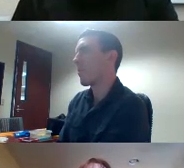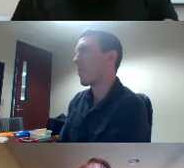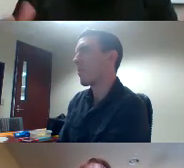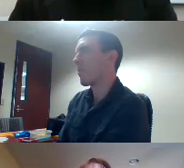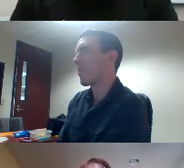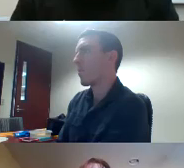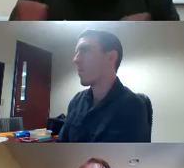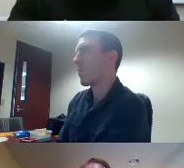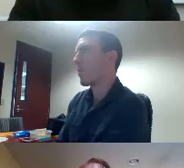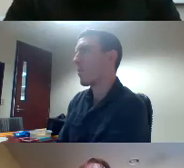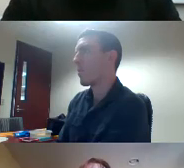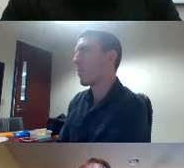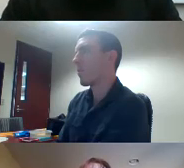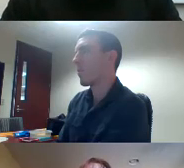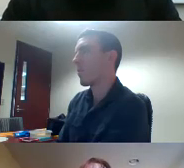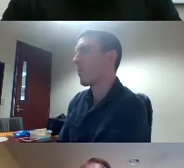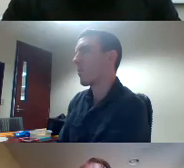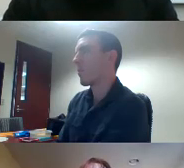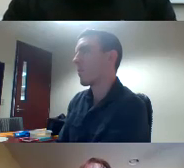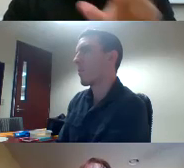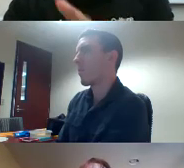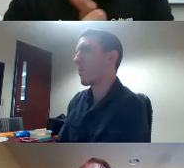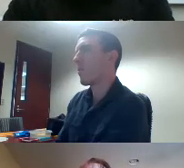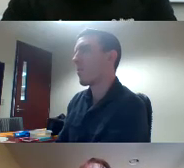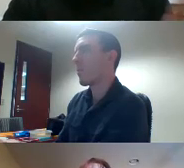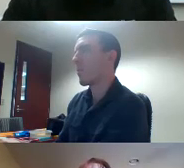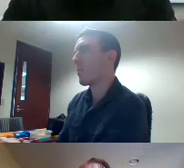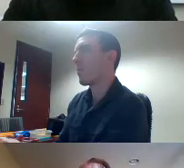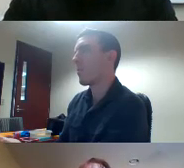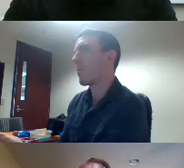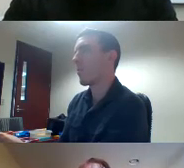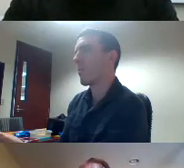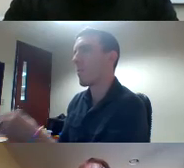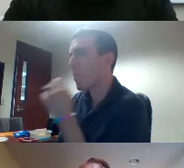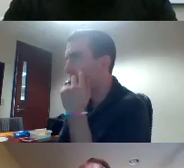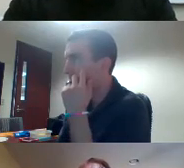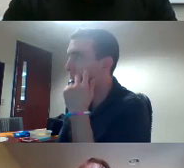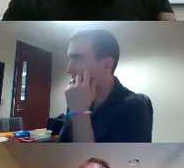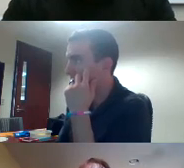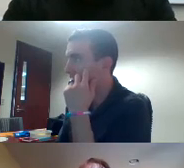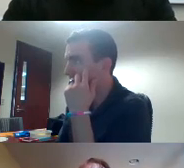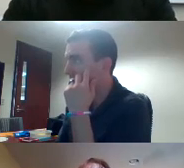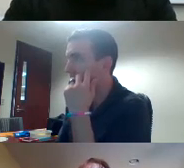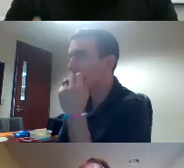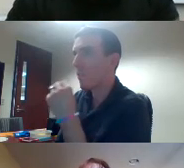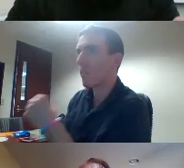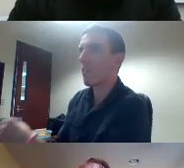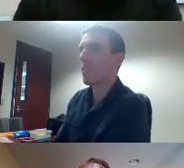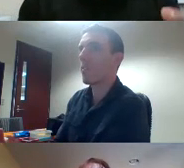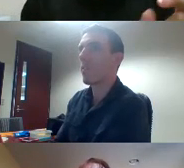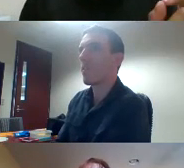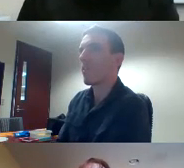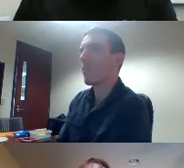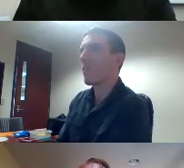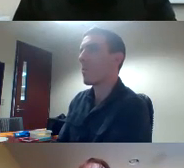continued to have conversations like this, is the last part, like assuming fundamental responsibility for the economic, social,